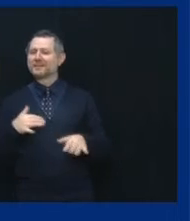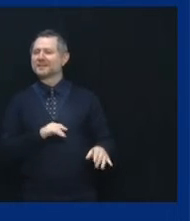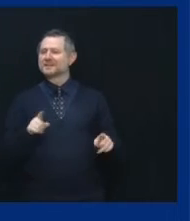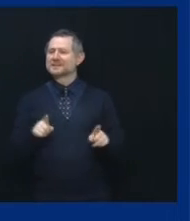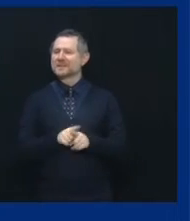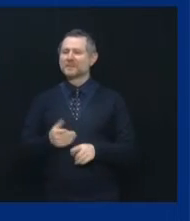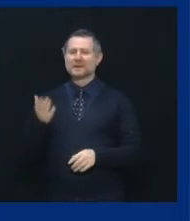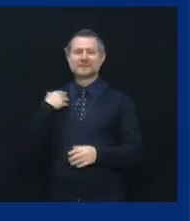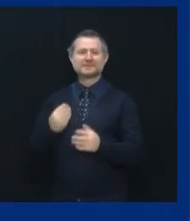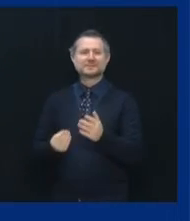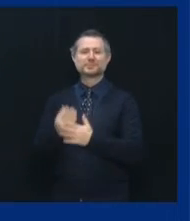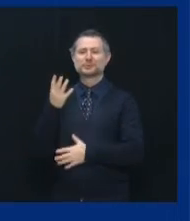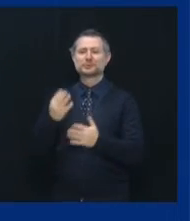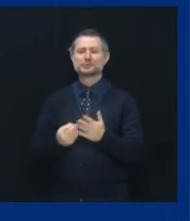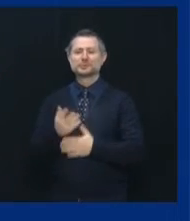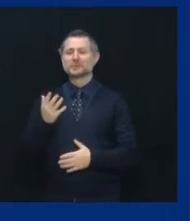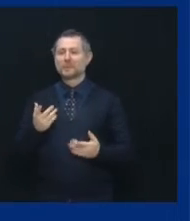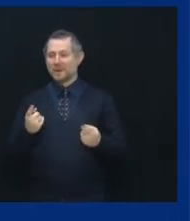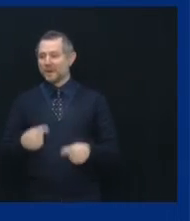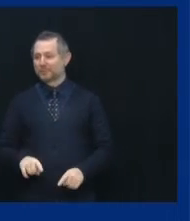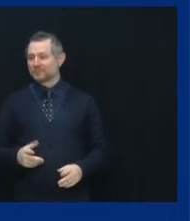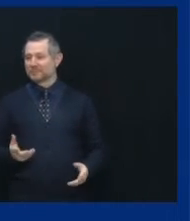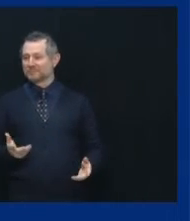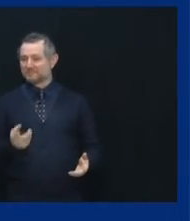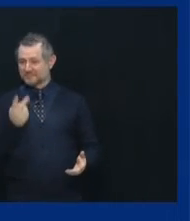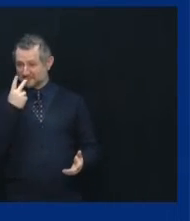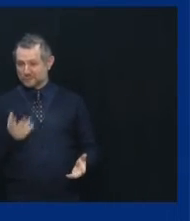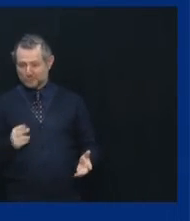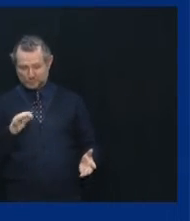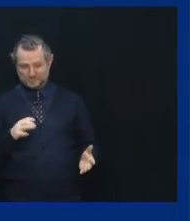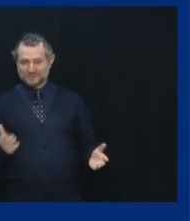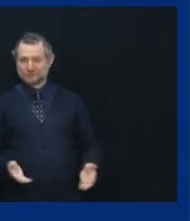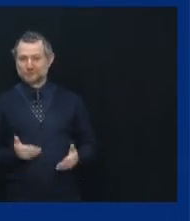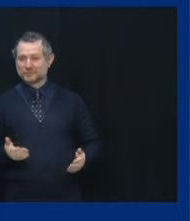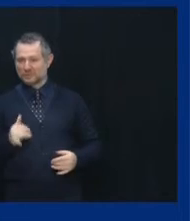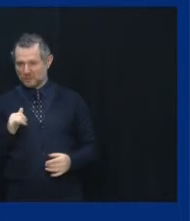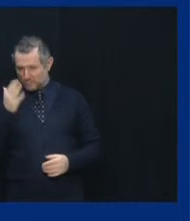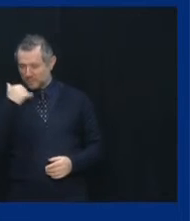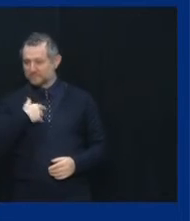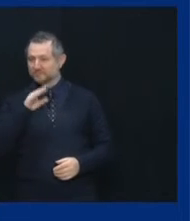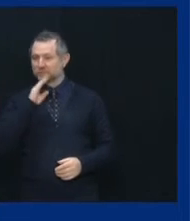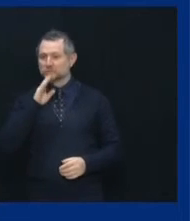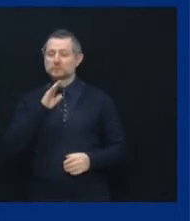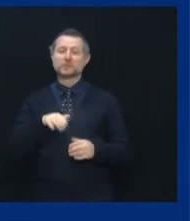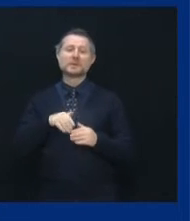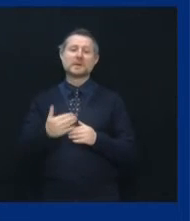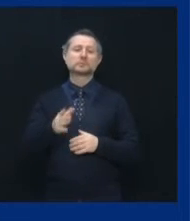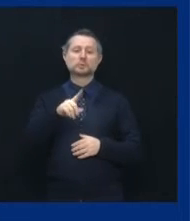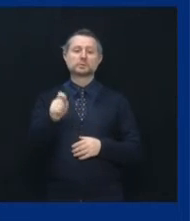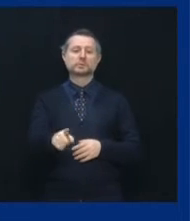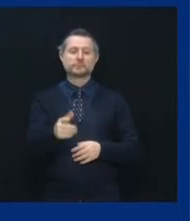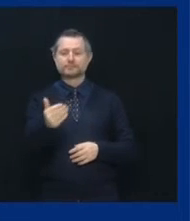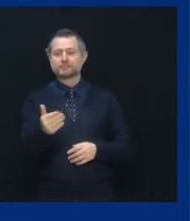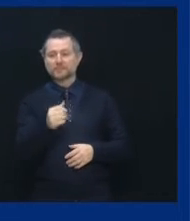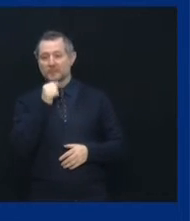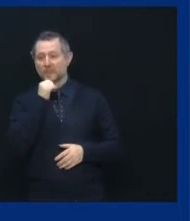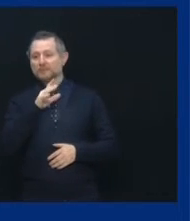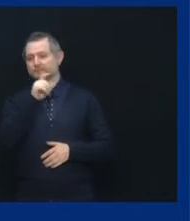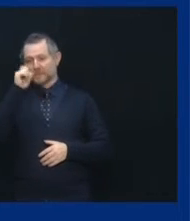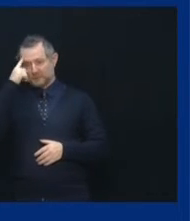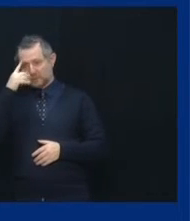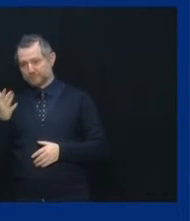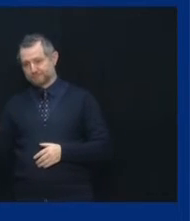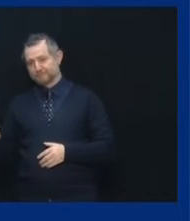is the exact same thing. That's why it's frustrating. Next question, operator. Governor, you now have